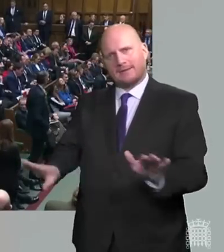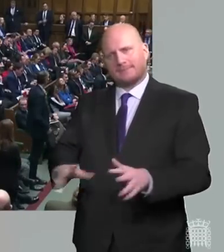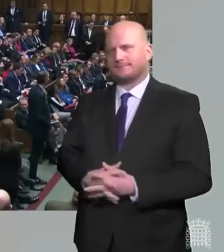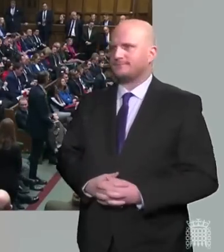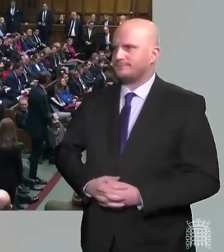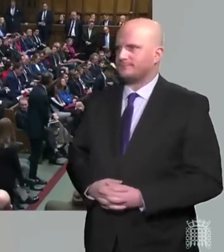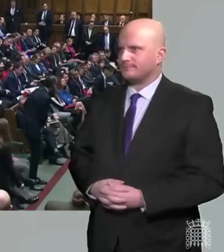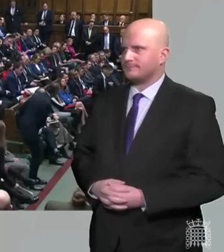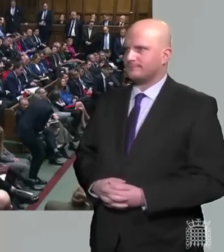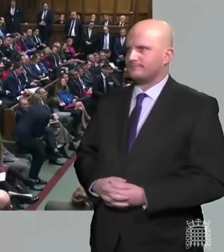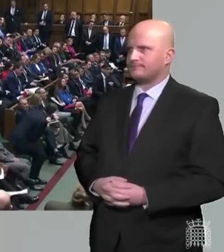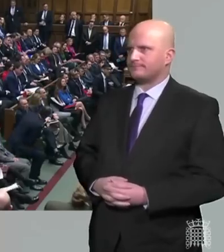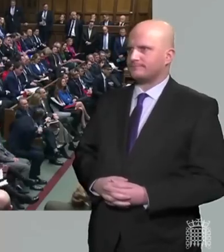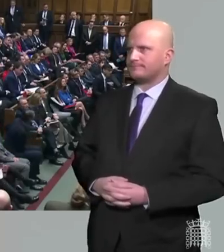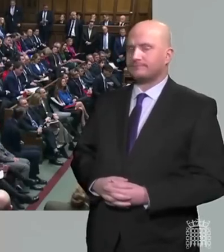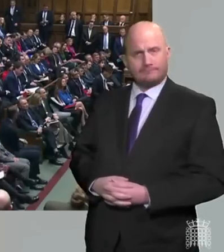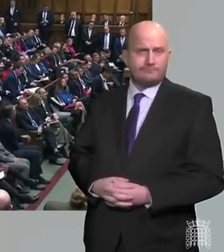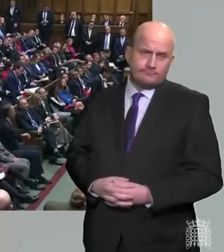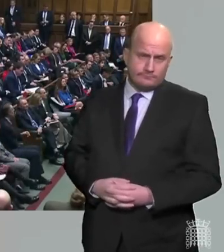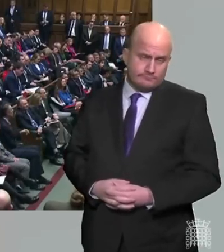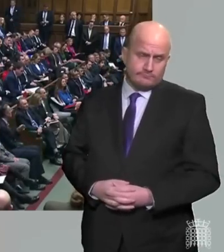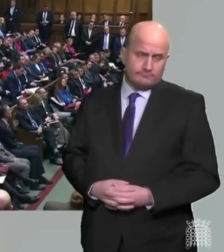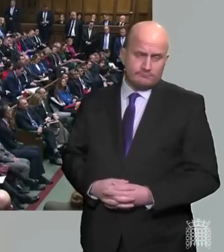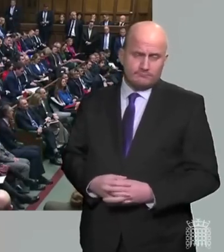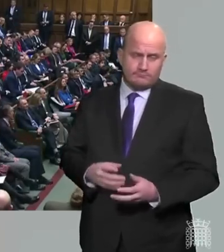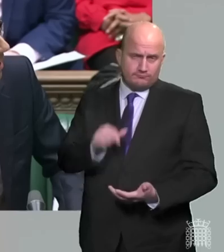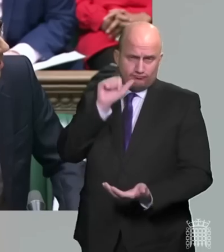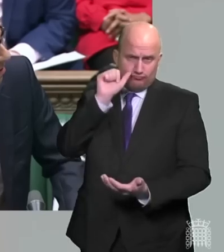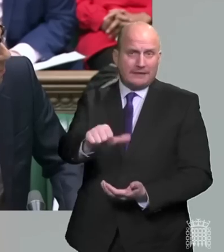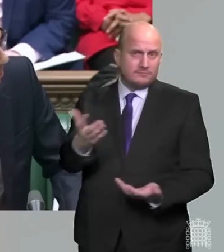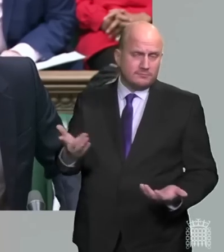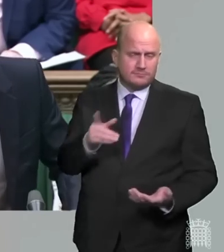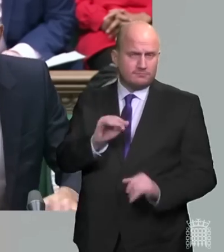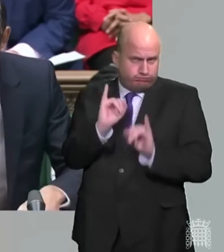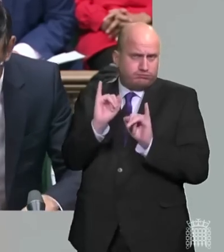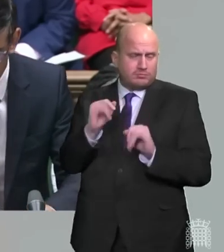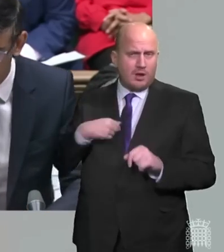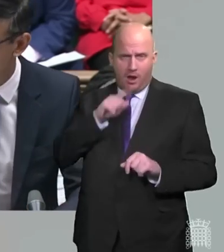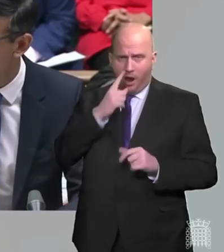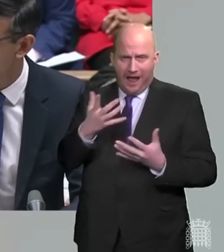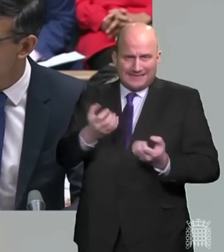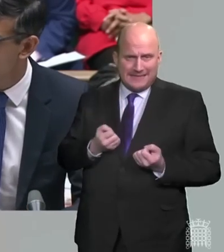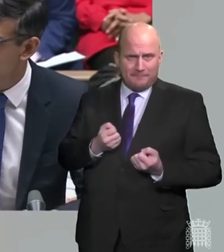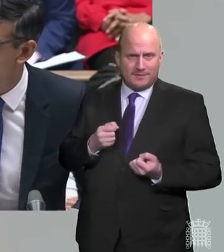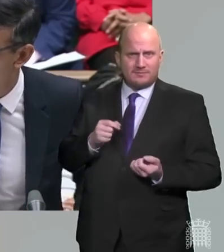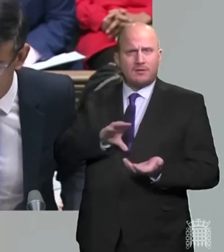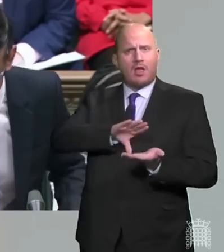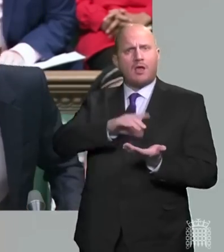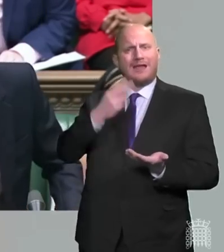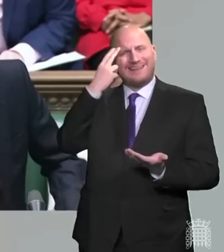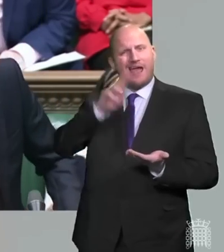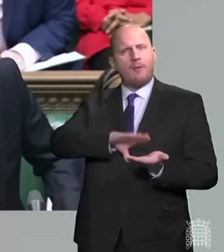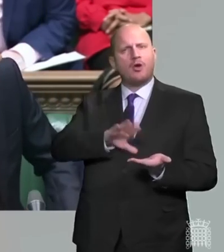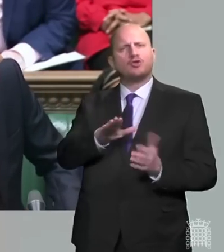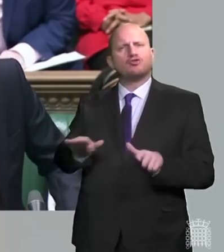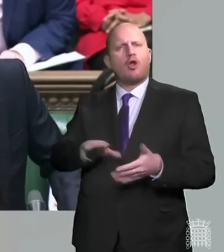friend raises an important issue, and the government is clear that off-rolling is unlawful and unacceptable in any form, and the Department for